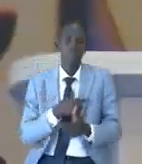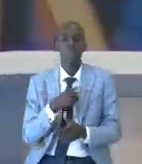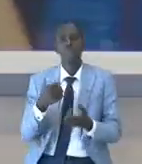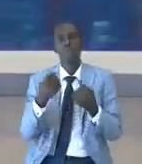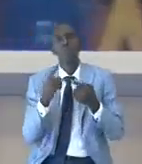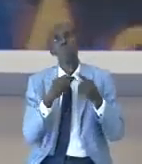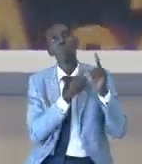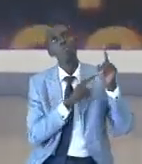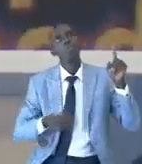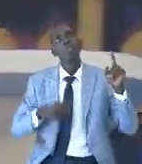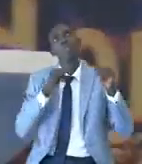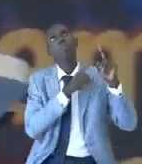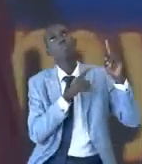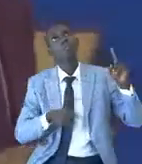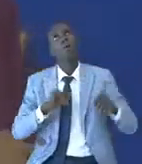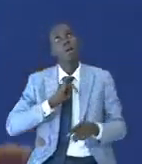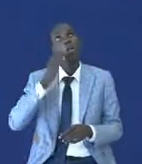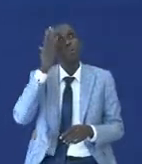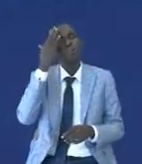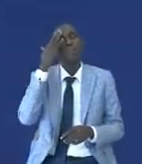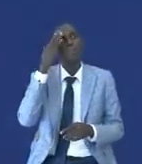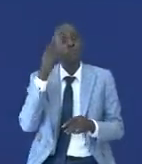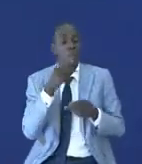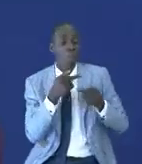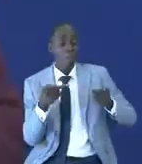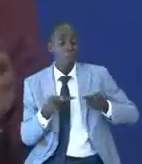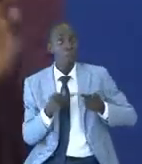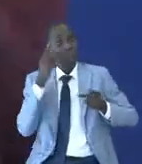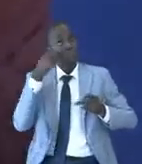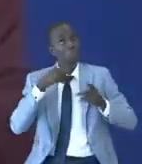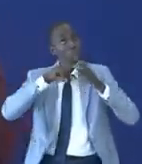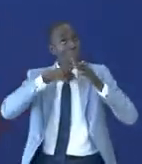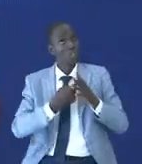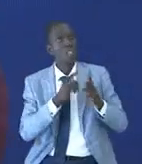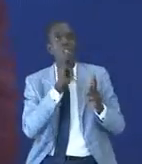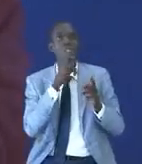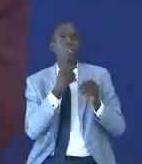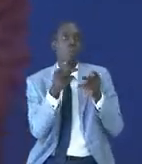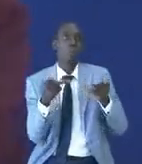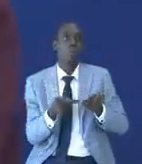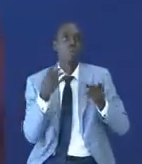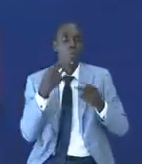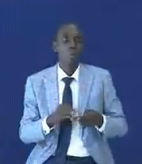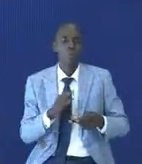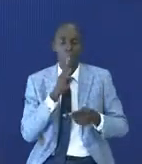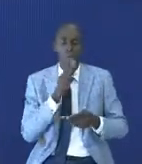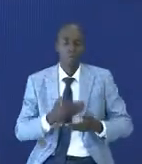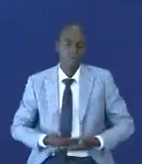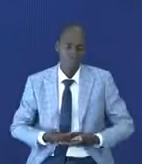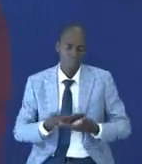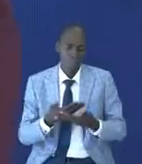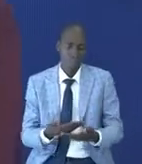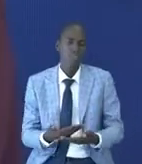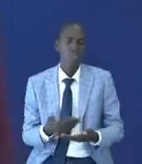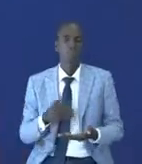and you say, Lord, I know the place to begin is the place of birth. I want to begin.